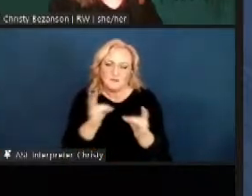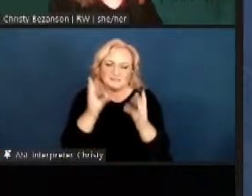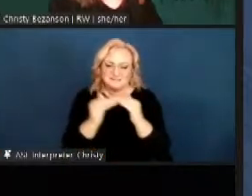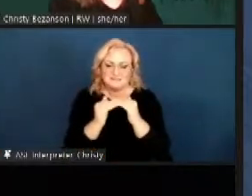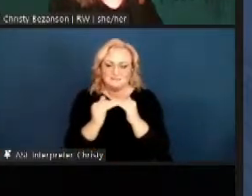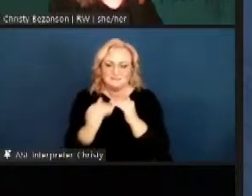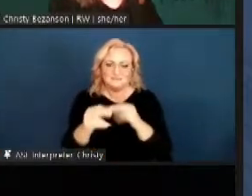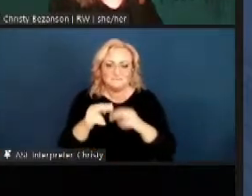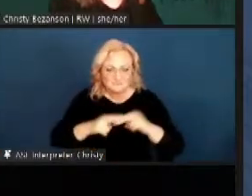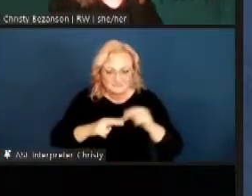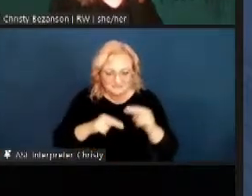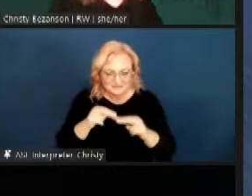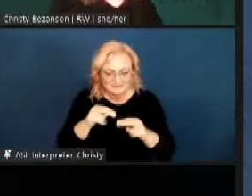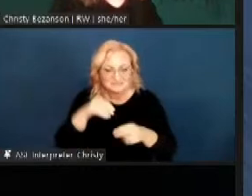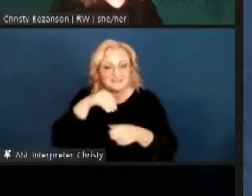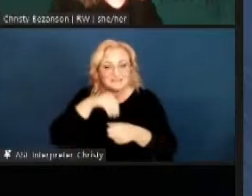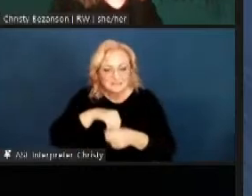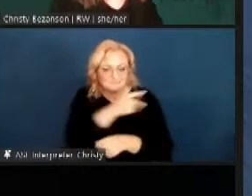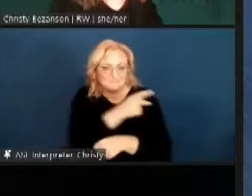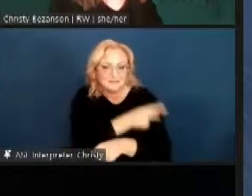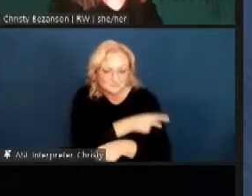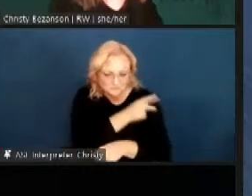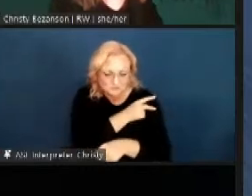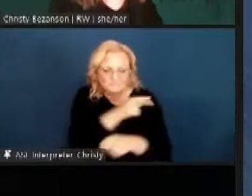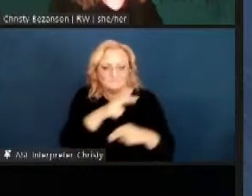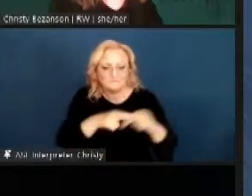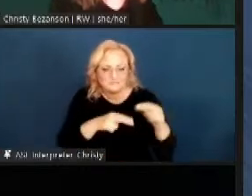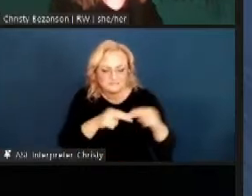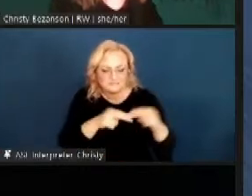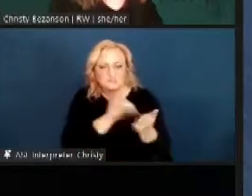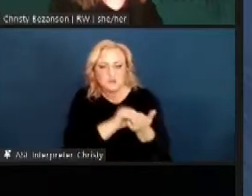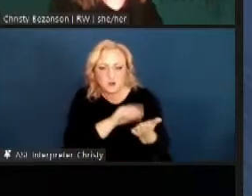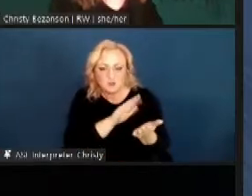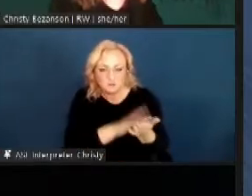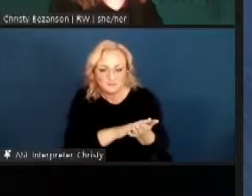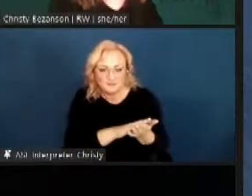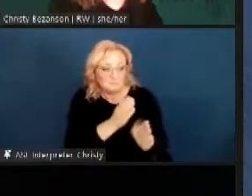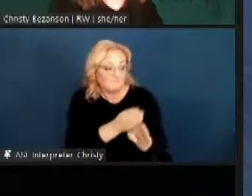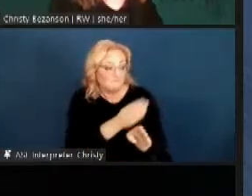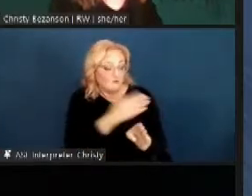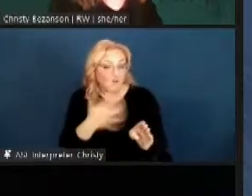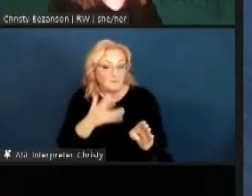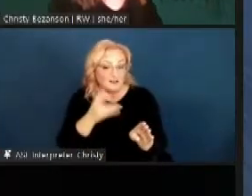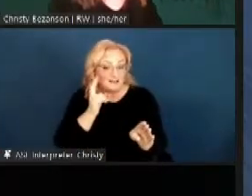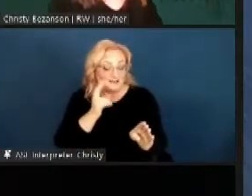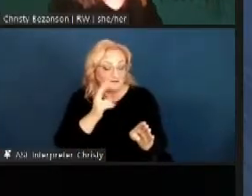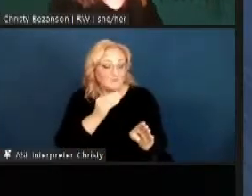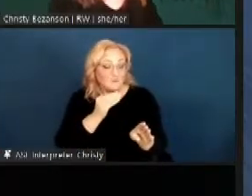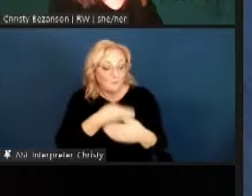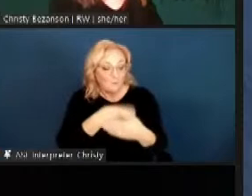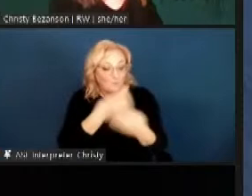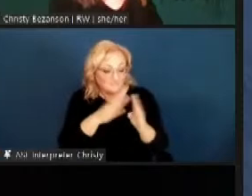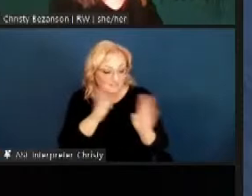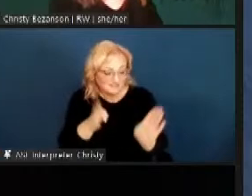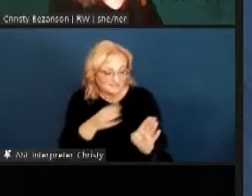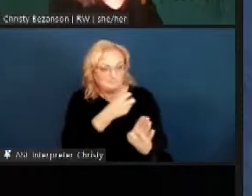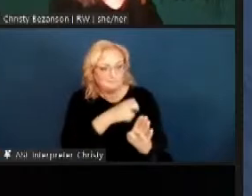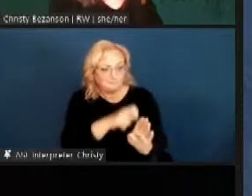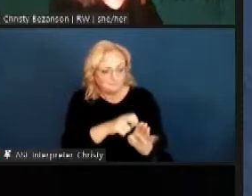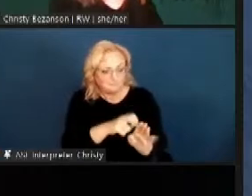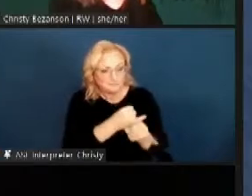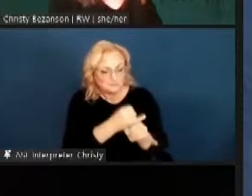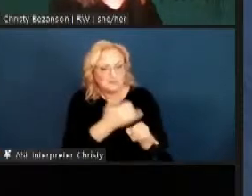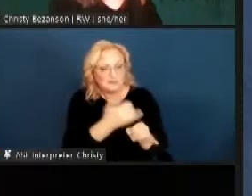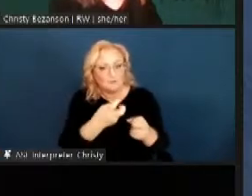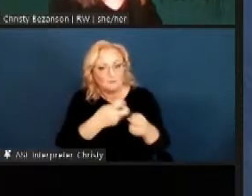stabilization facilities, our inpatient facilities, document that and provide that documentation to the homeless system of care? And